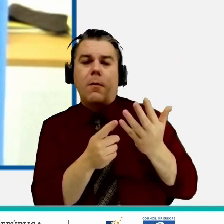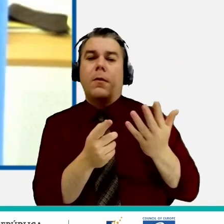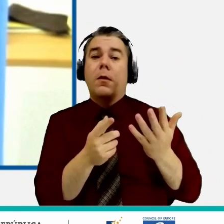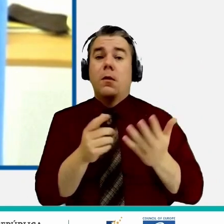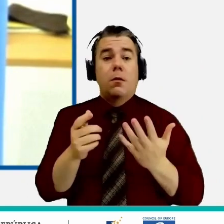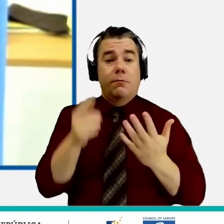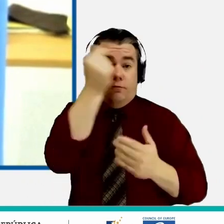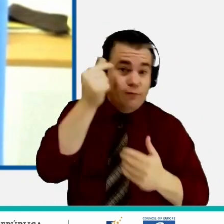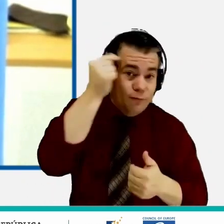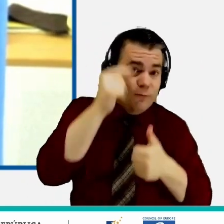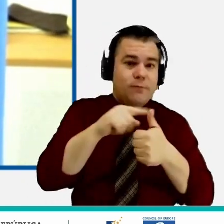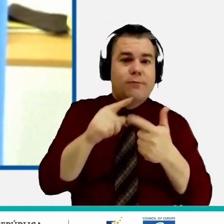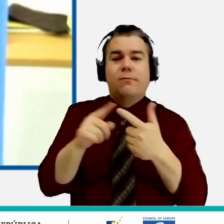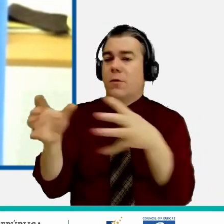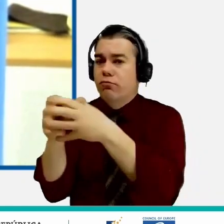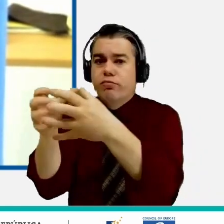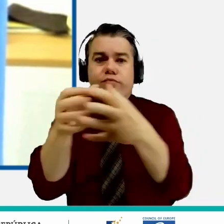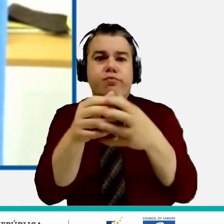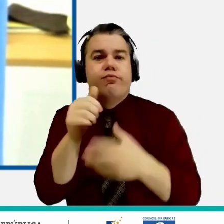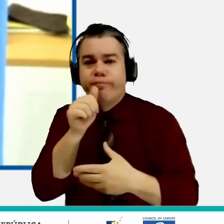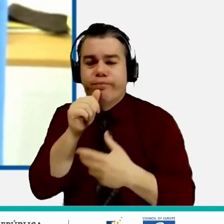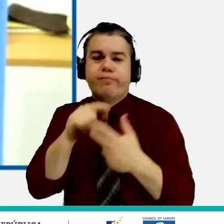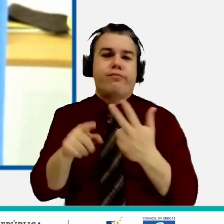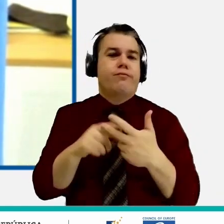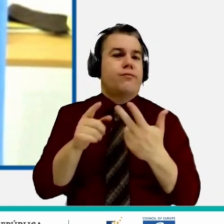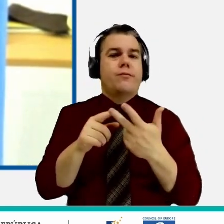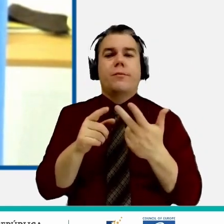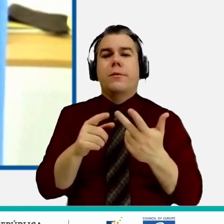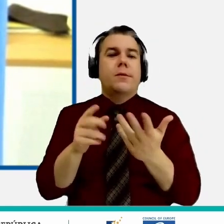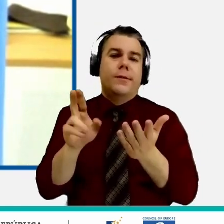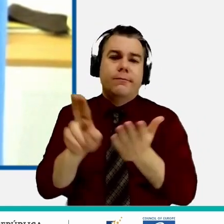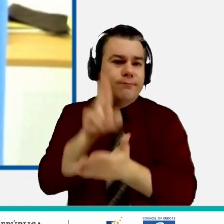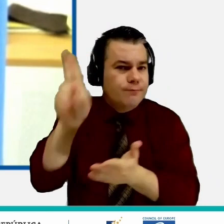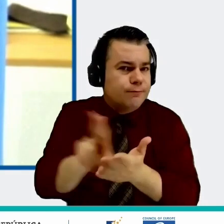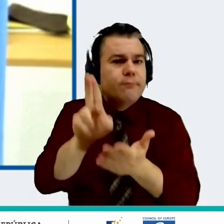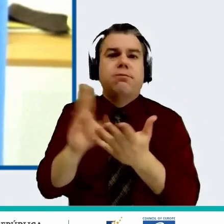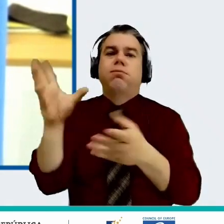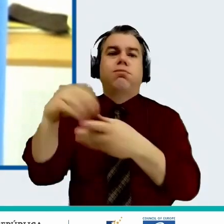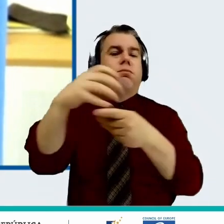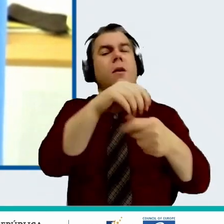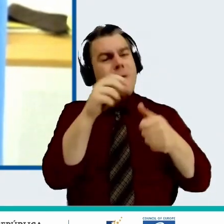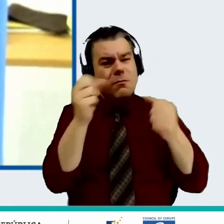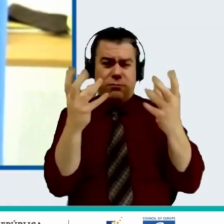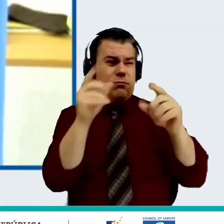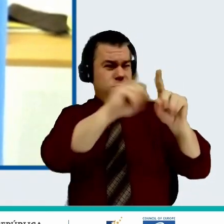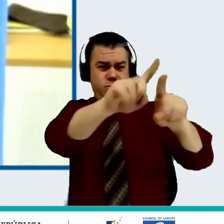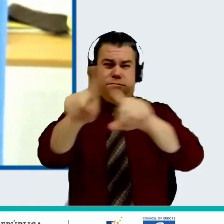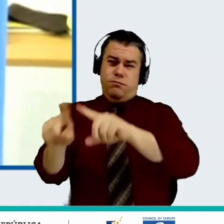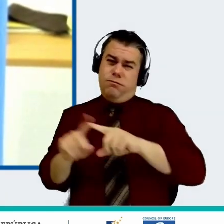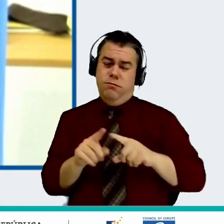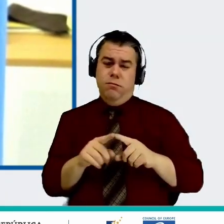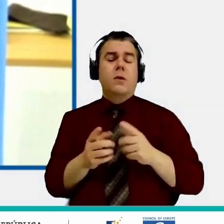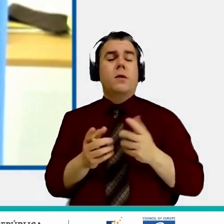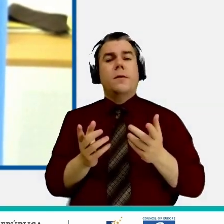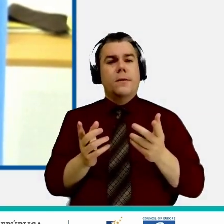specific mechanism for this, UNEC has brought in place national policy dialogues to help create a basis for cooperation